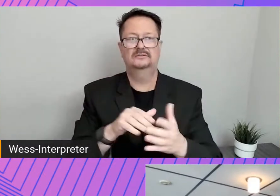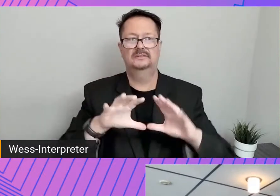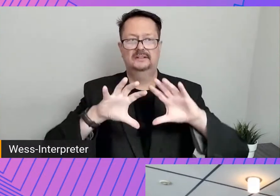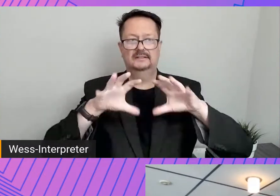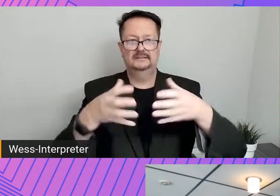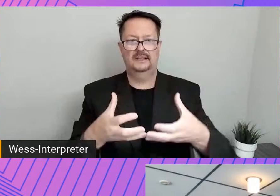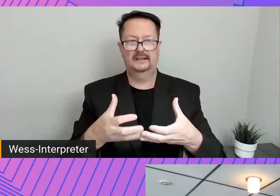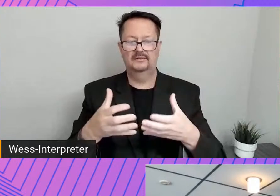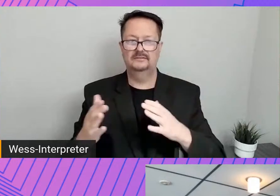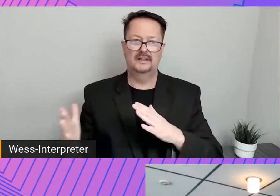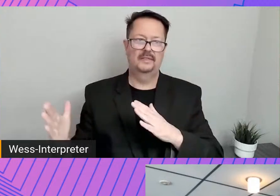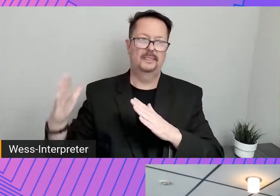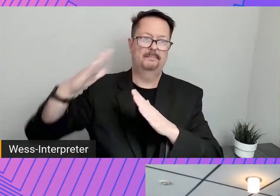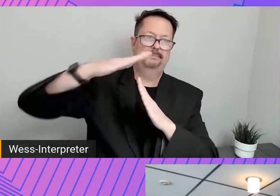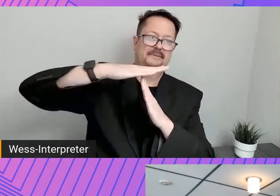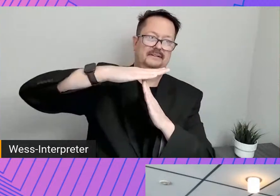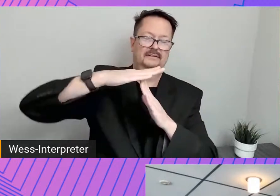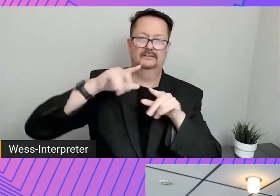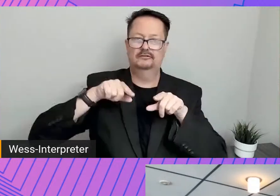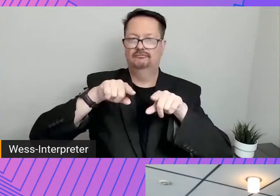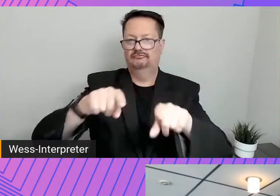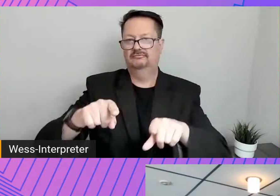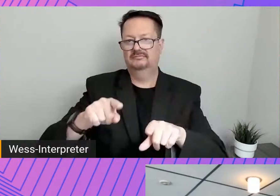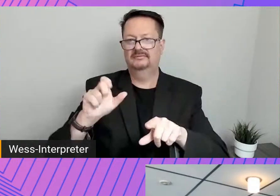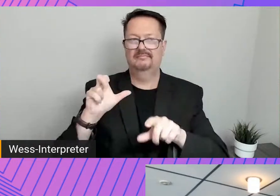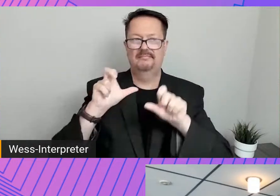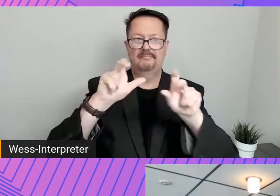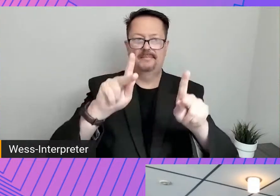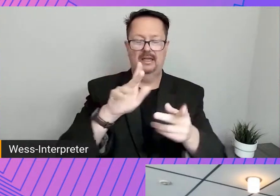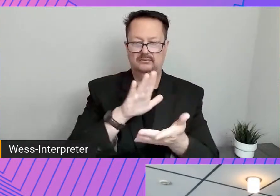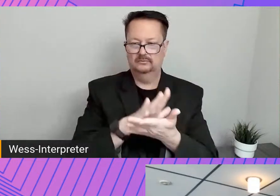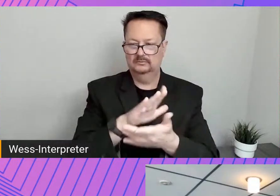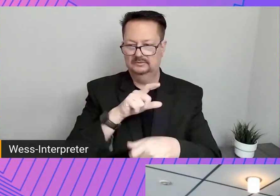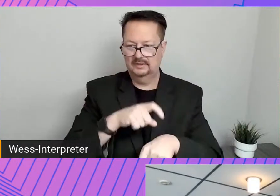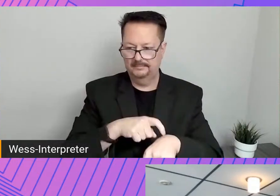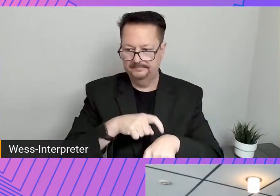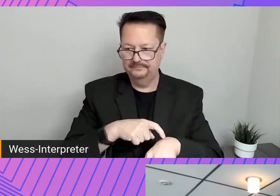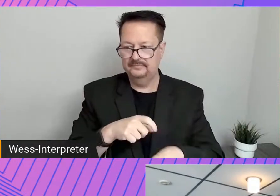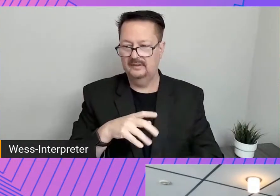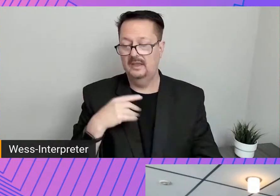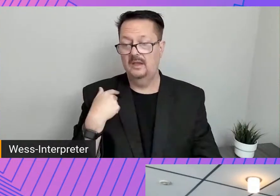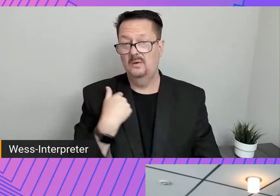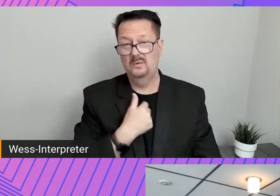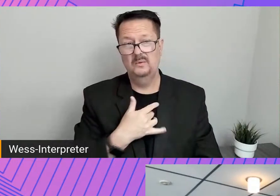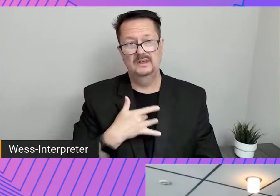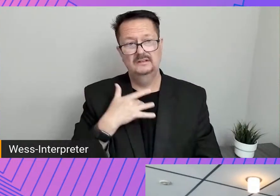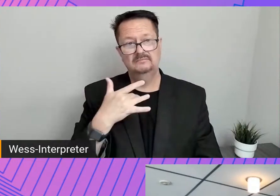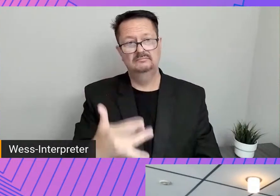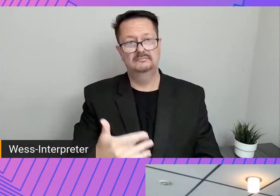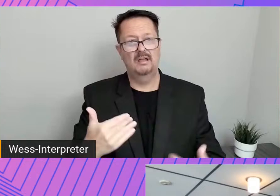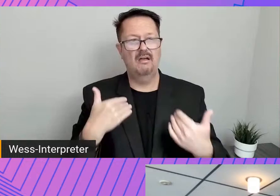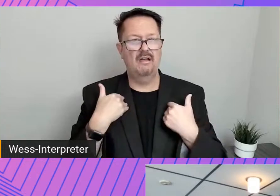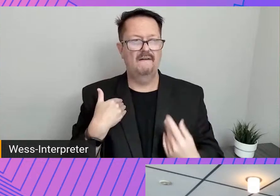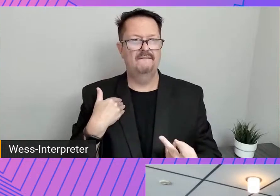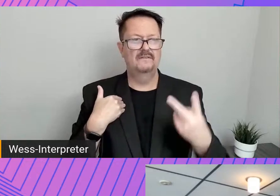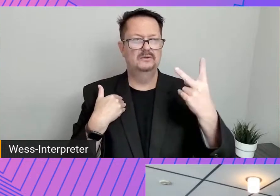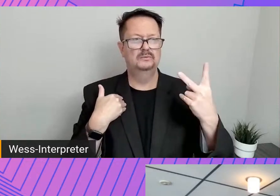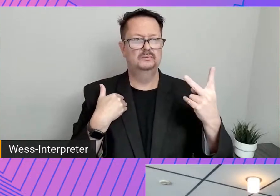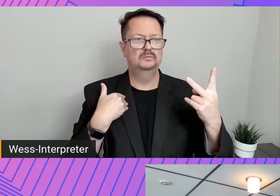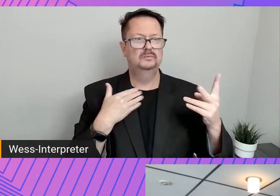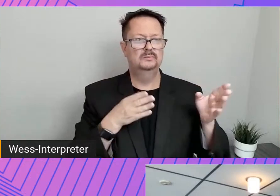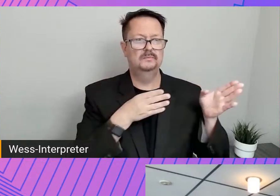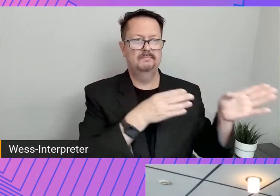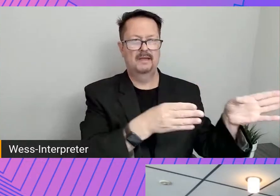peak during that back to school time. And we generally have two kind of patterns that we